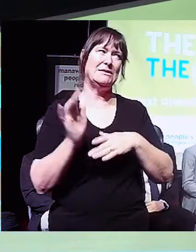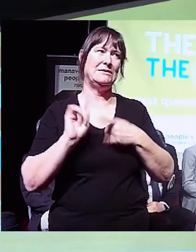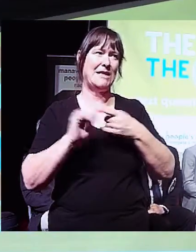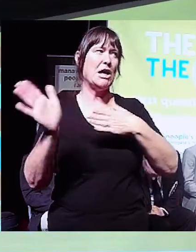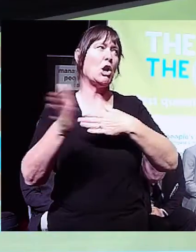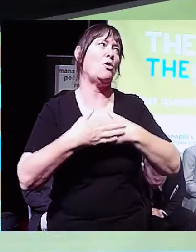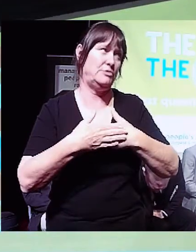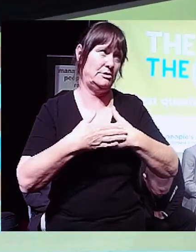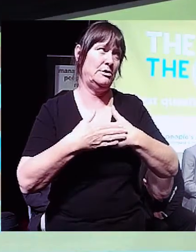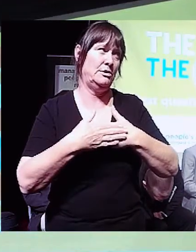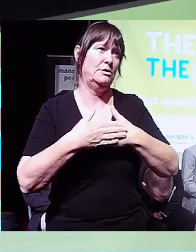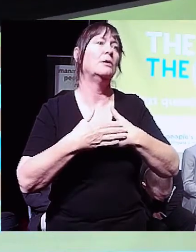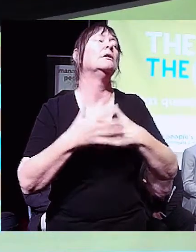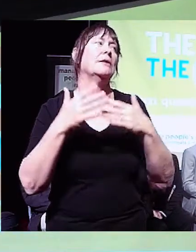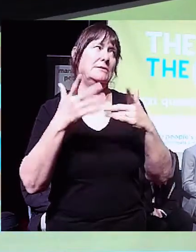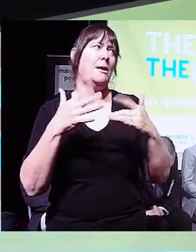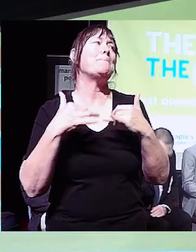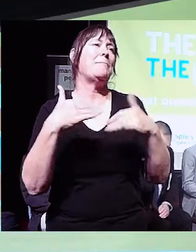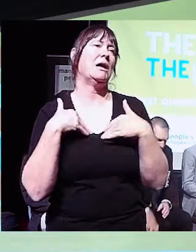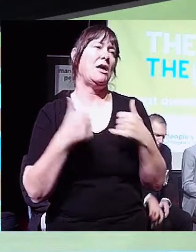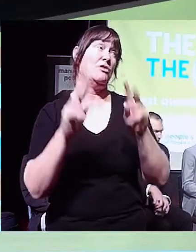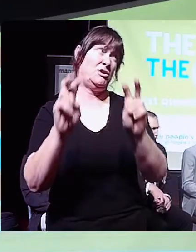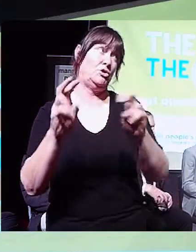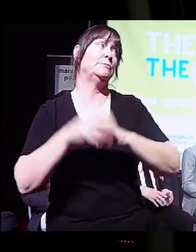health matter and that we're all protected.